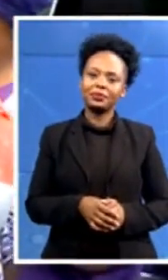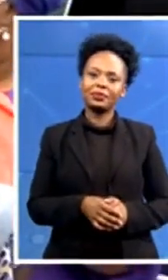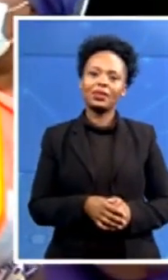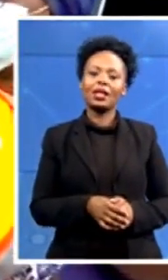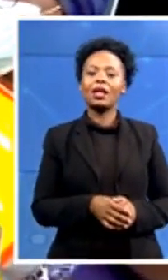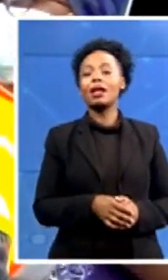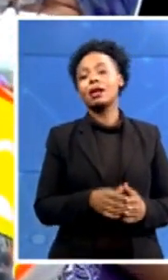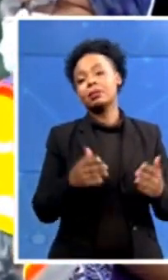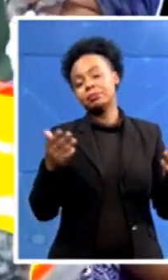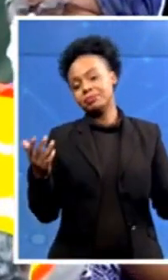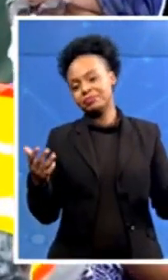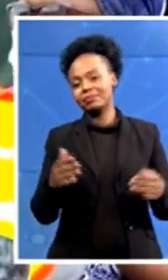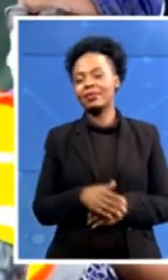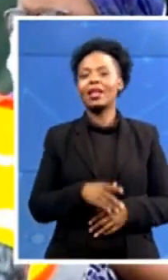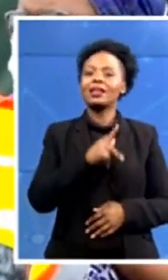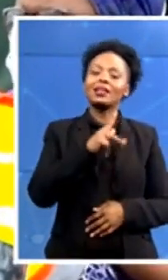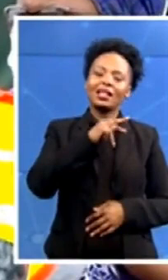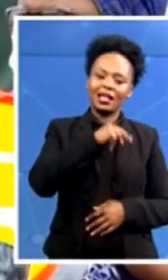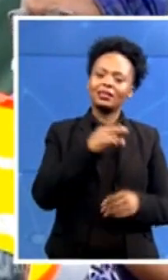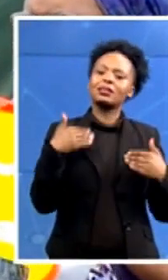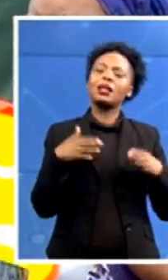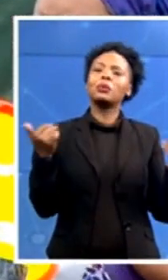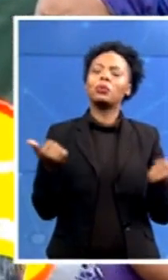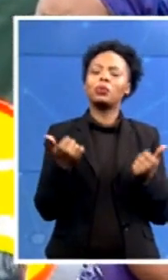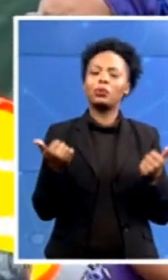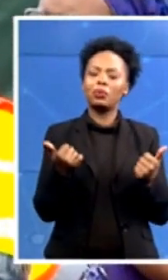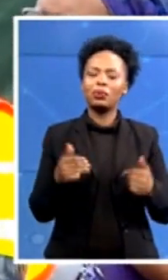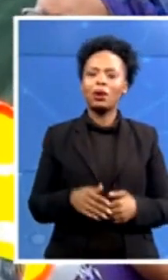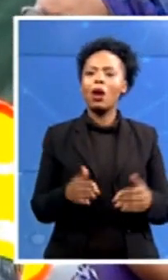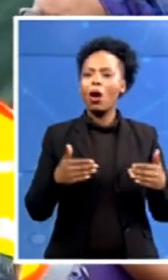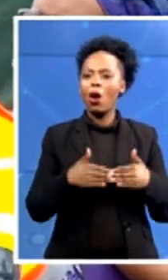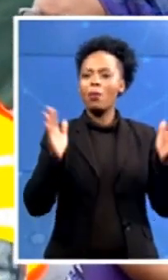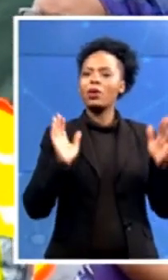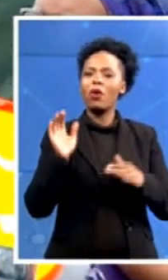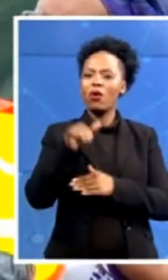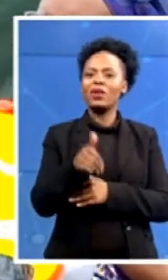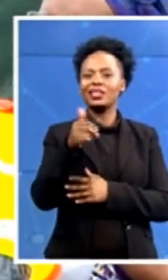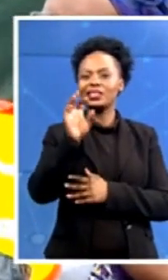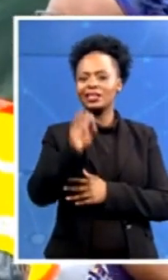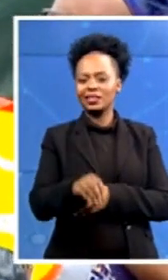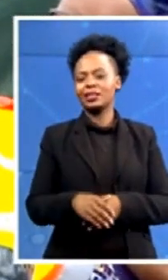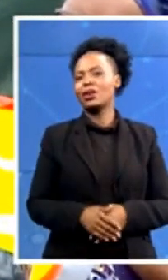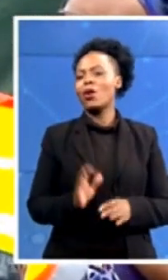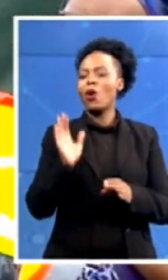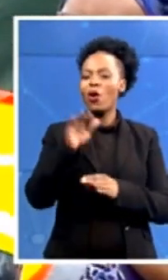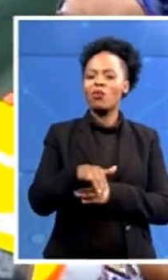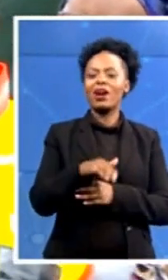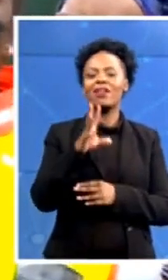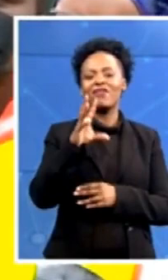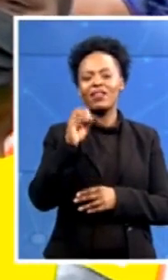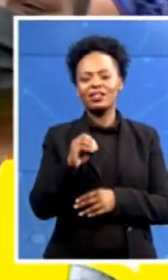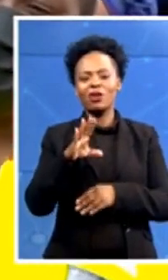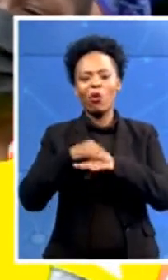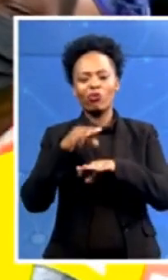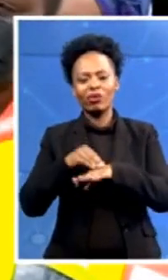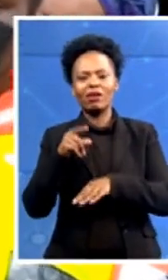When we opened up the over 60s, over 50, it was really moving very well. Somewhere